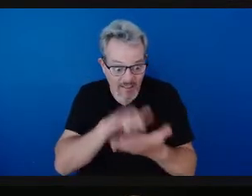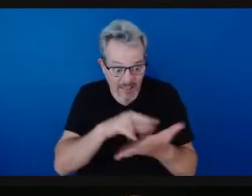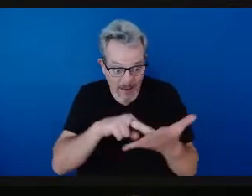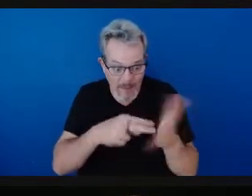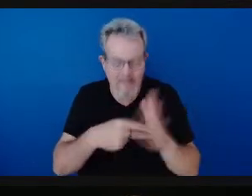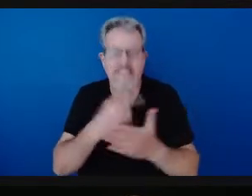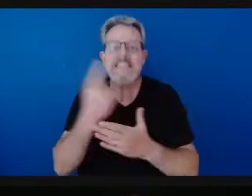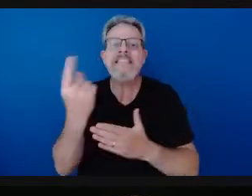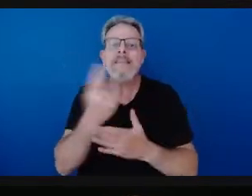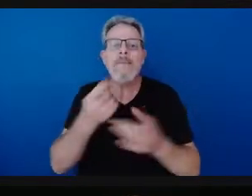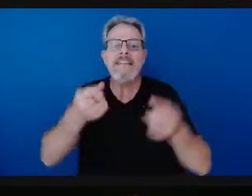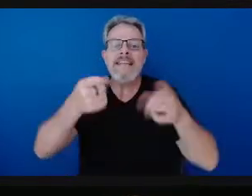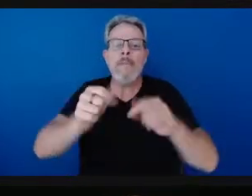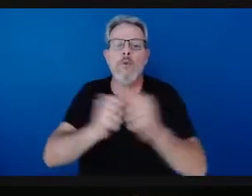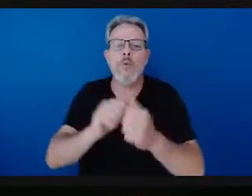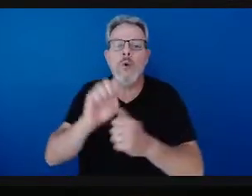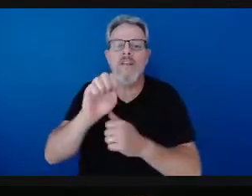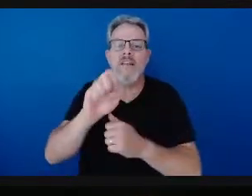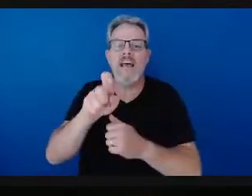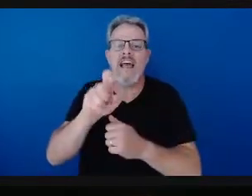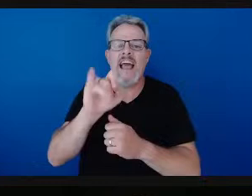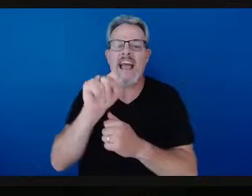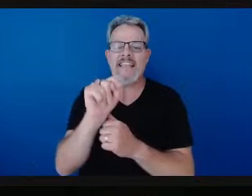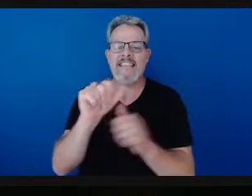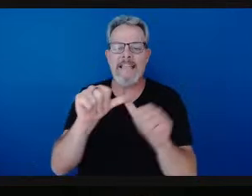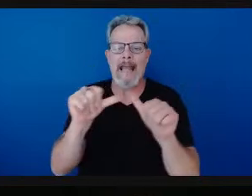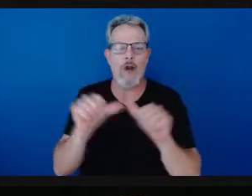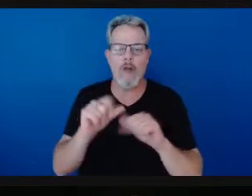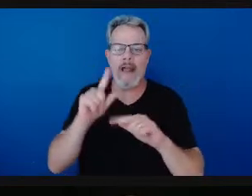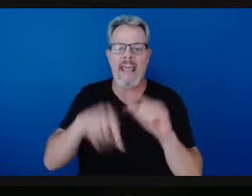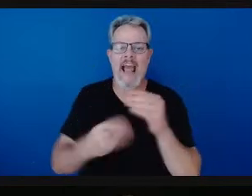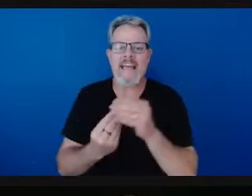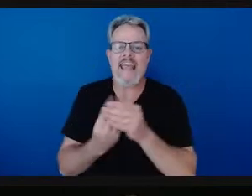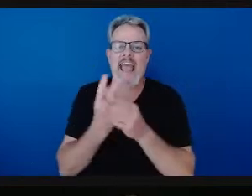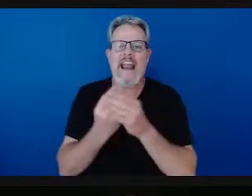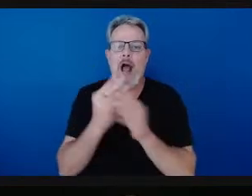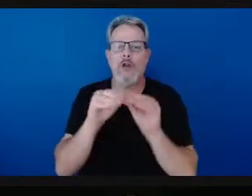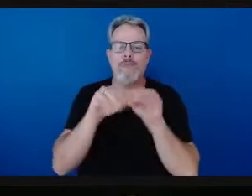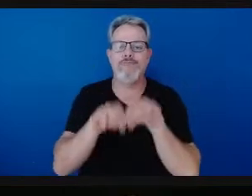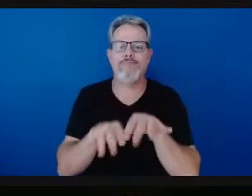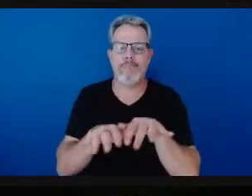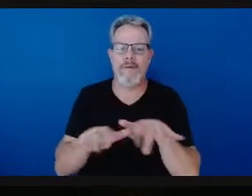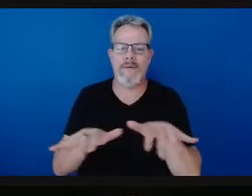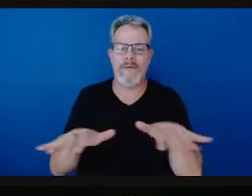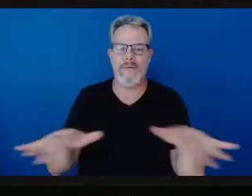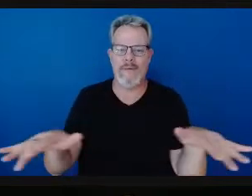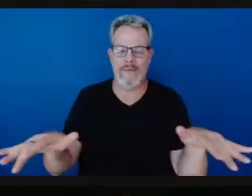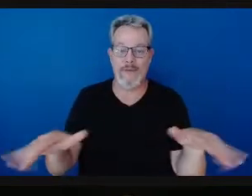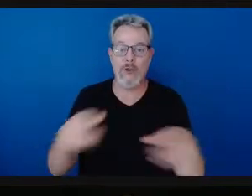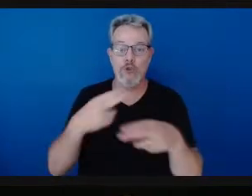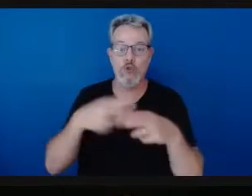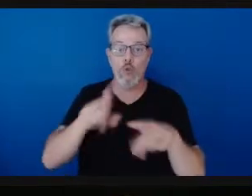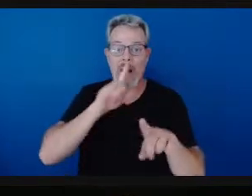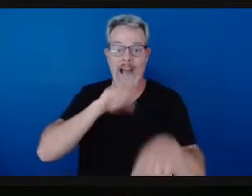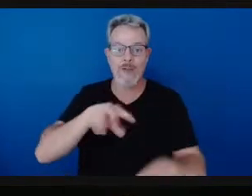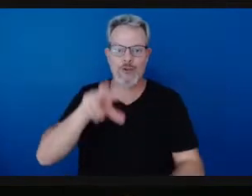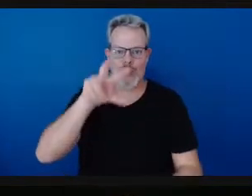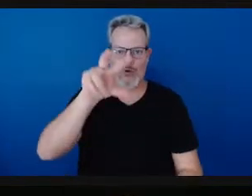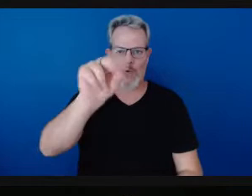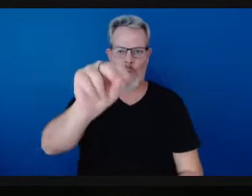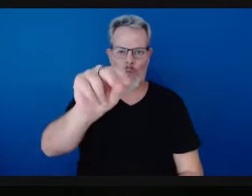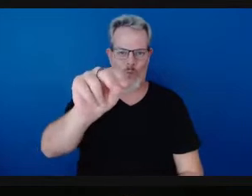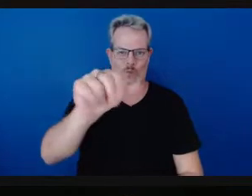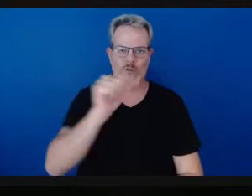exit pathway, where not all the lava can get out as well as it did before. Yeah, but short answer, no, not